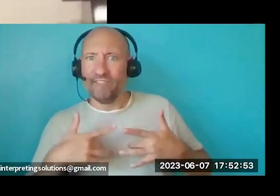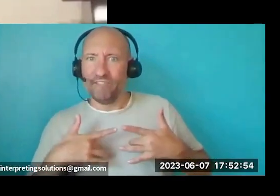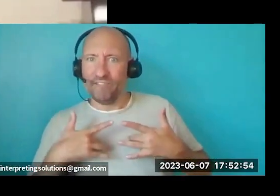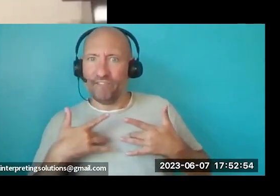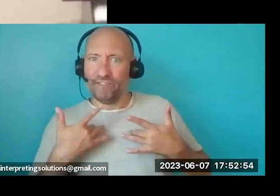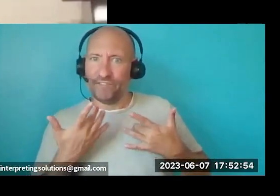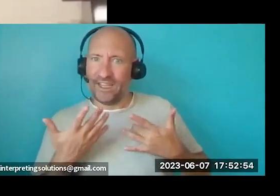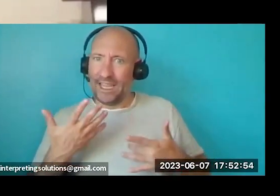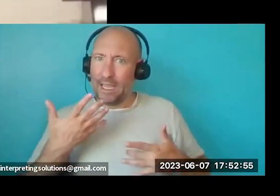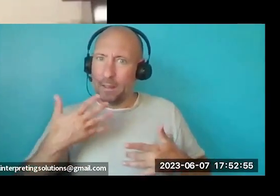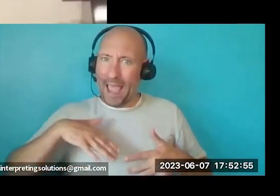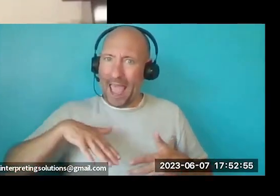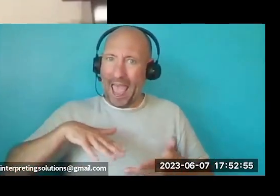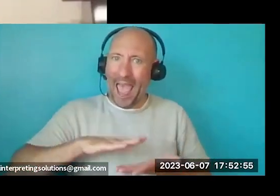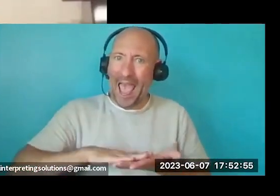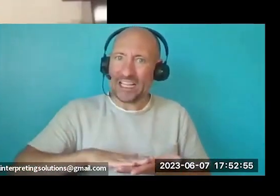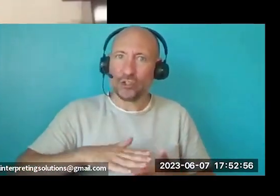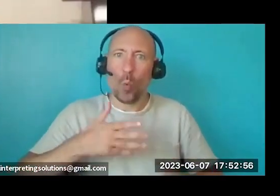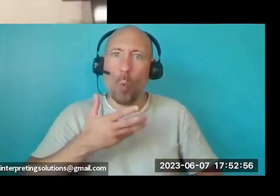on my legs.